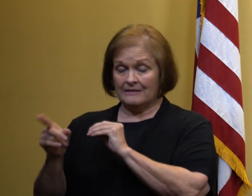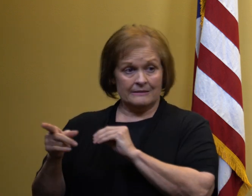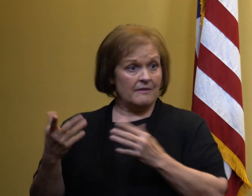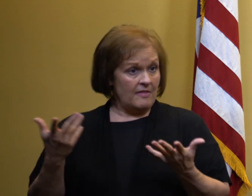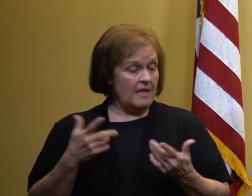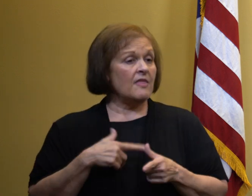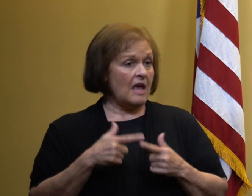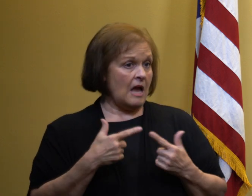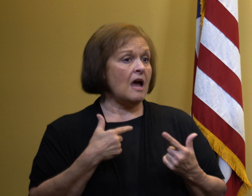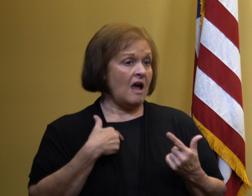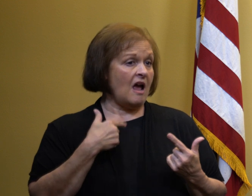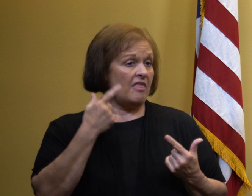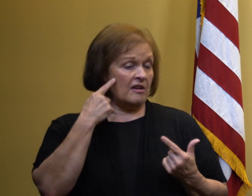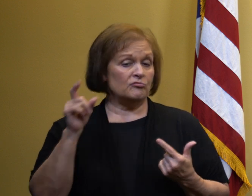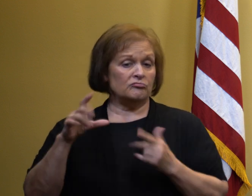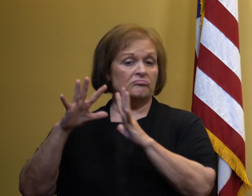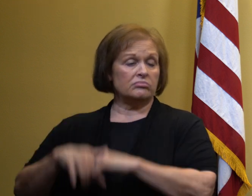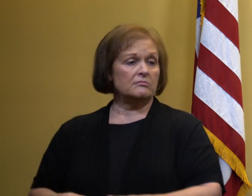then I am on the side of demolition.